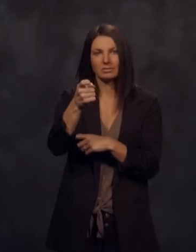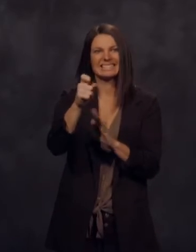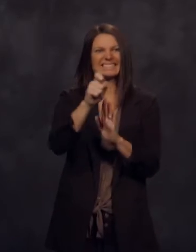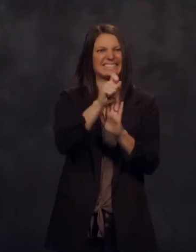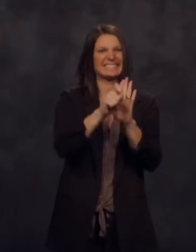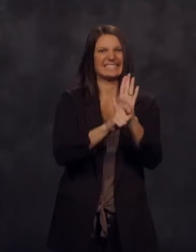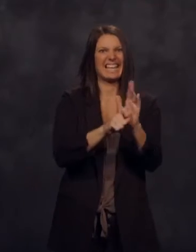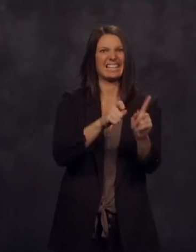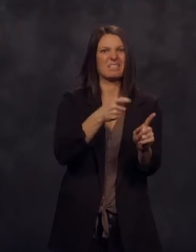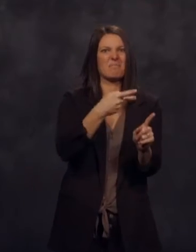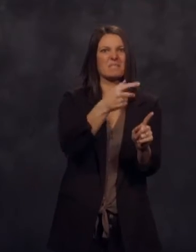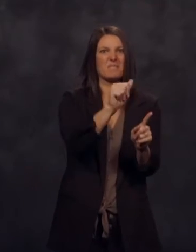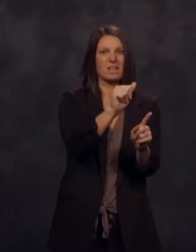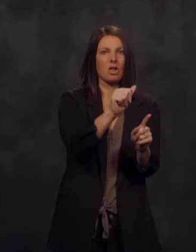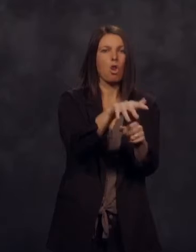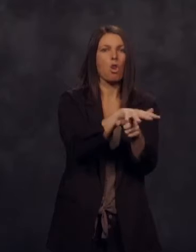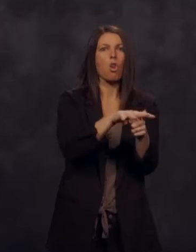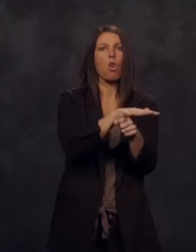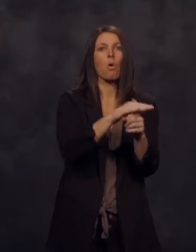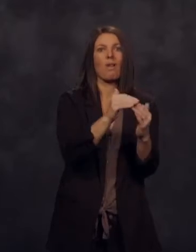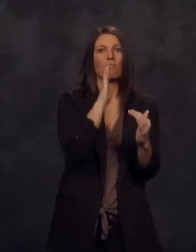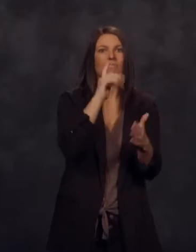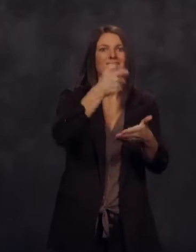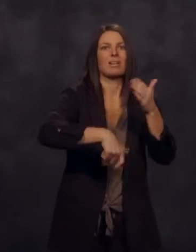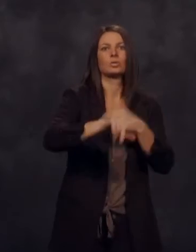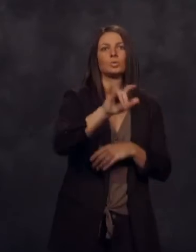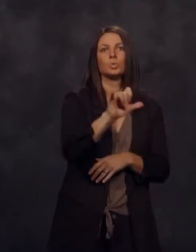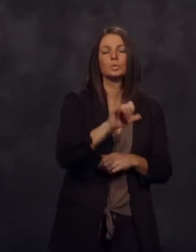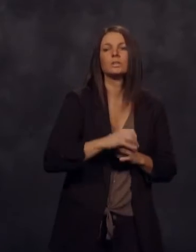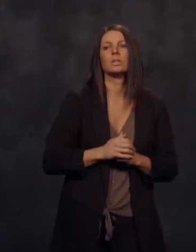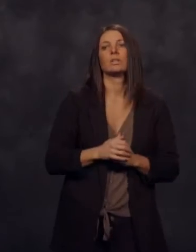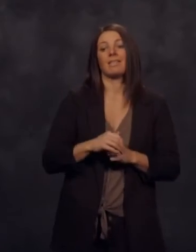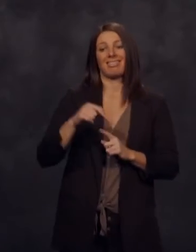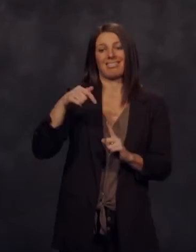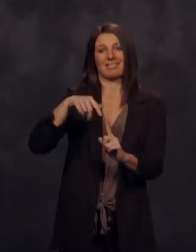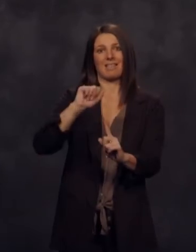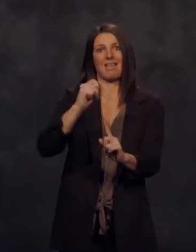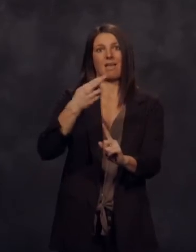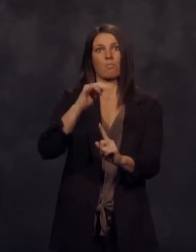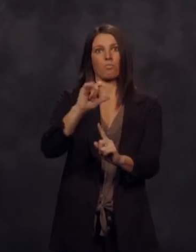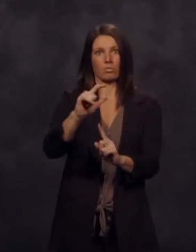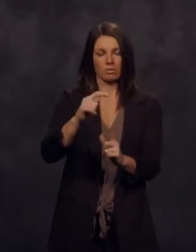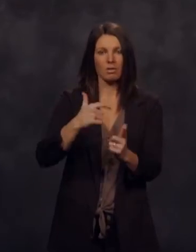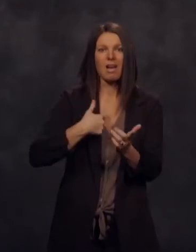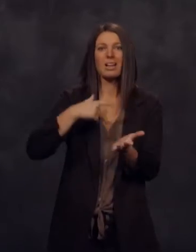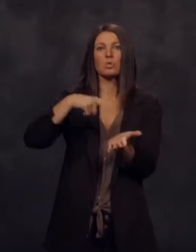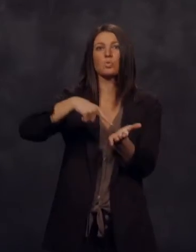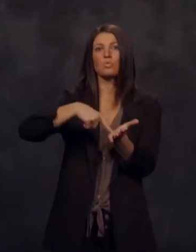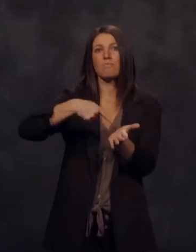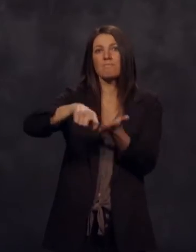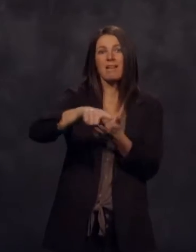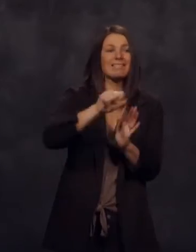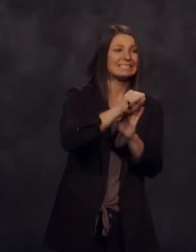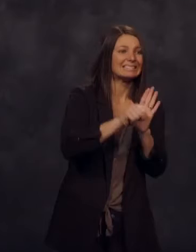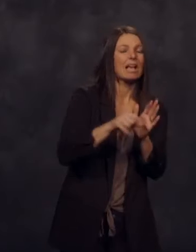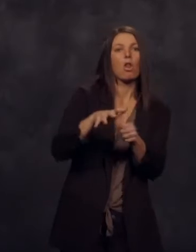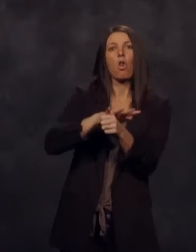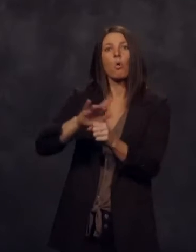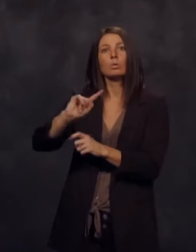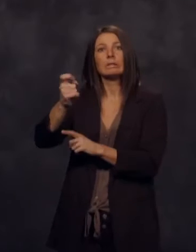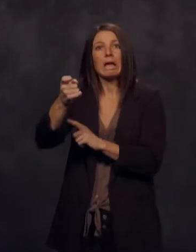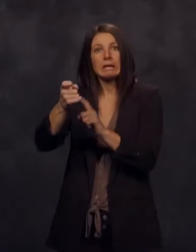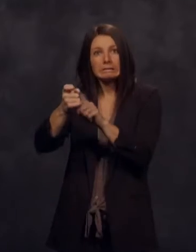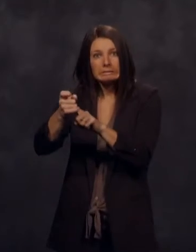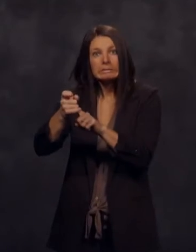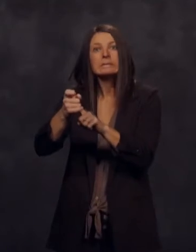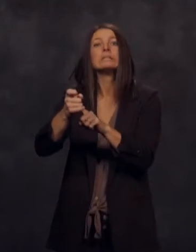for Pennsylvania, the local level as well. So this April, I was due to pay state and local taxes at